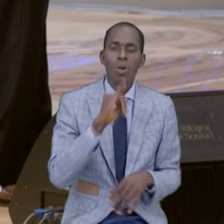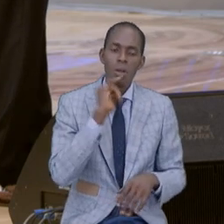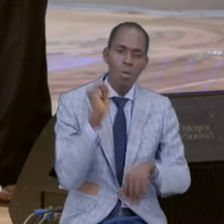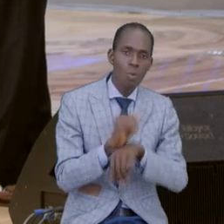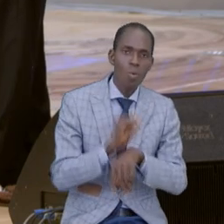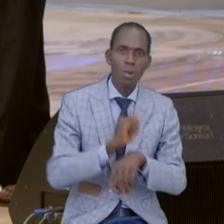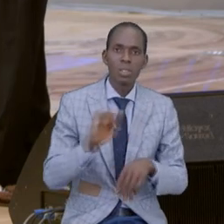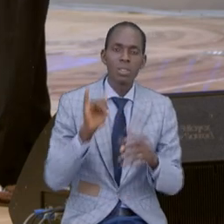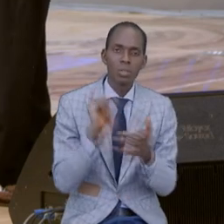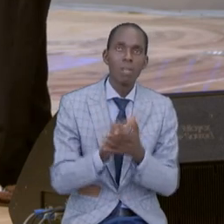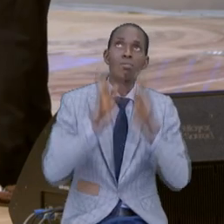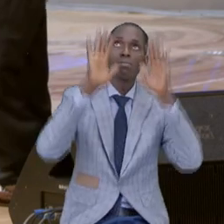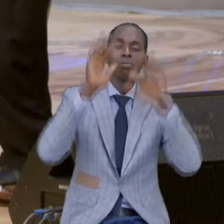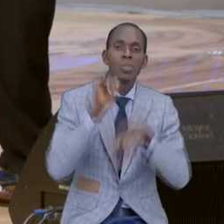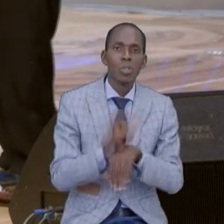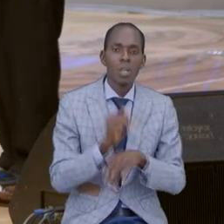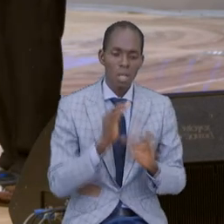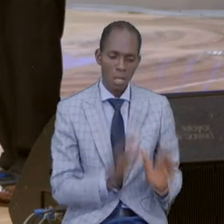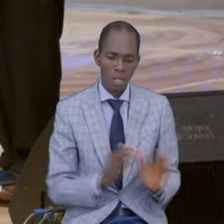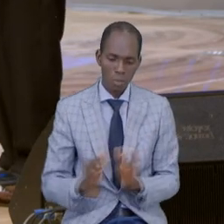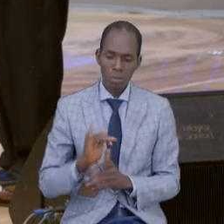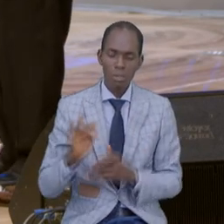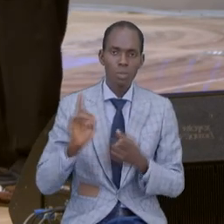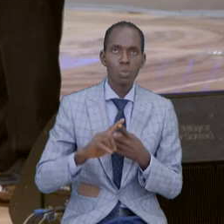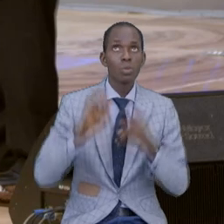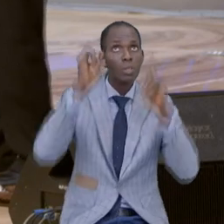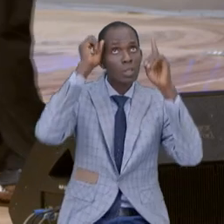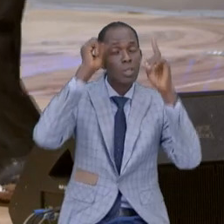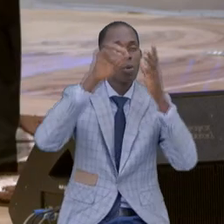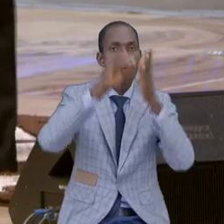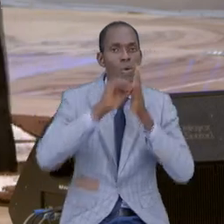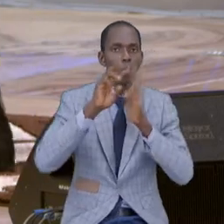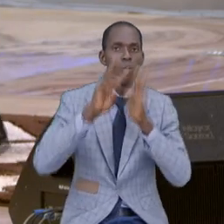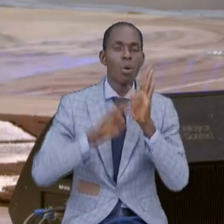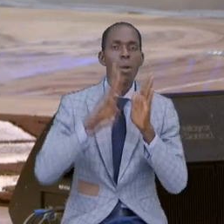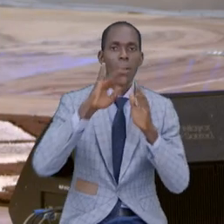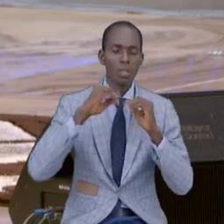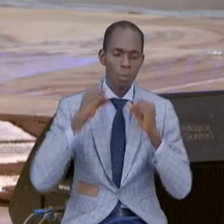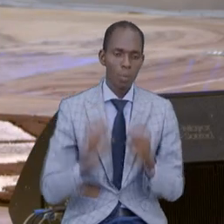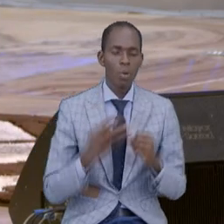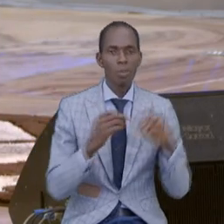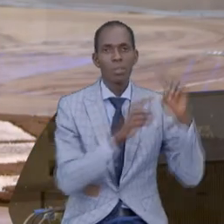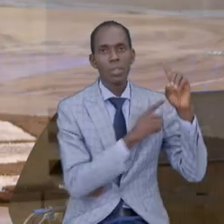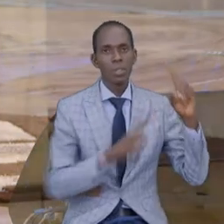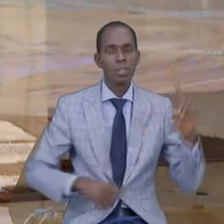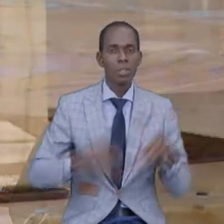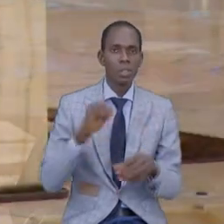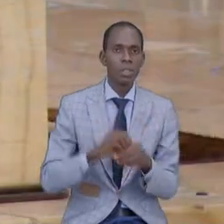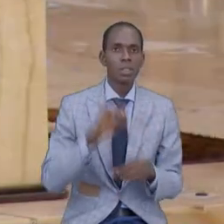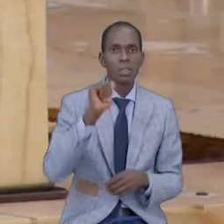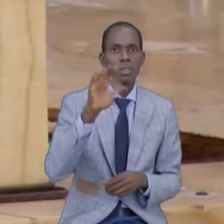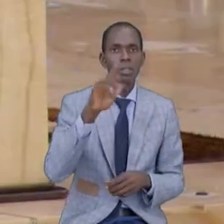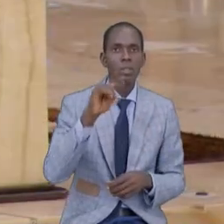those miracles according to his own will by the power of the Lord. Acts